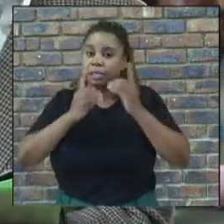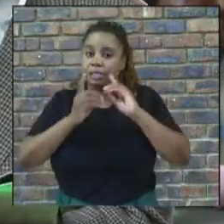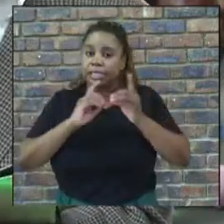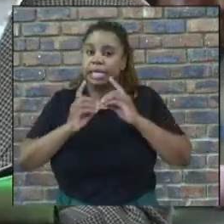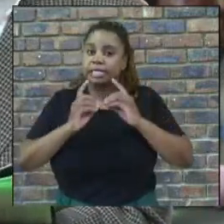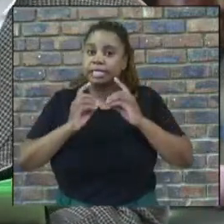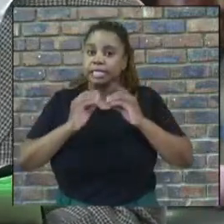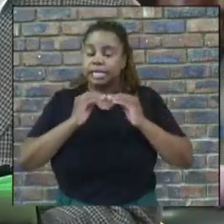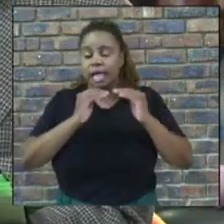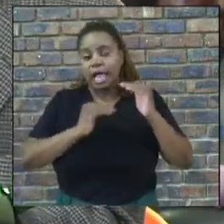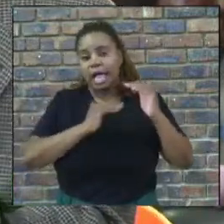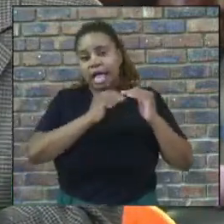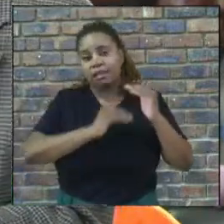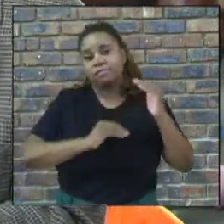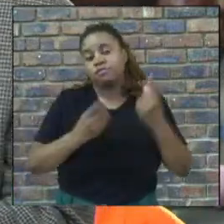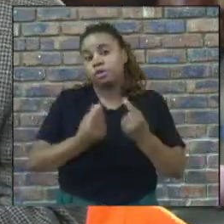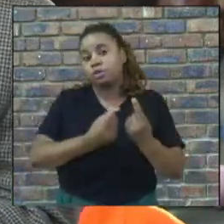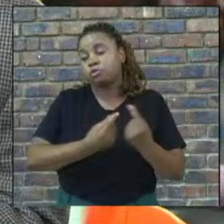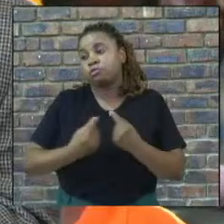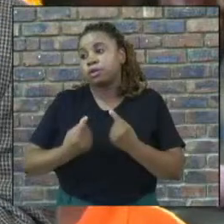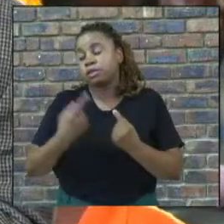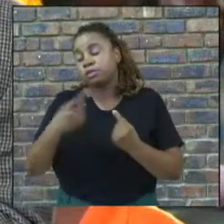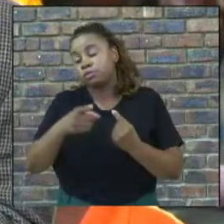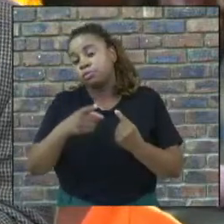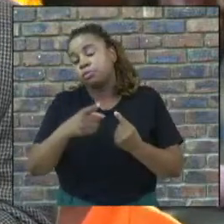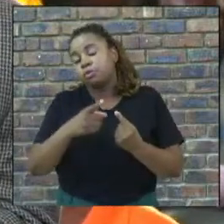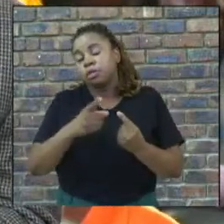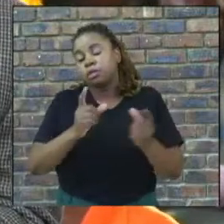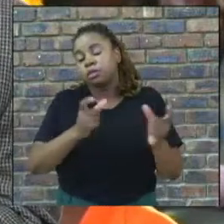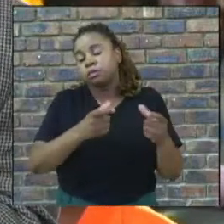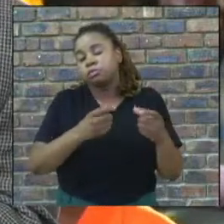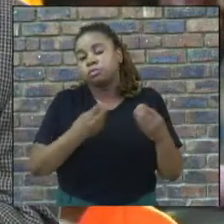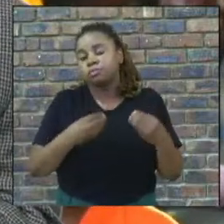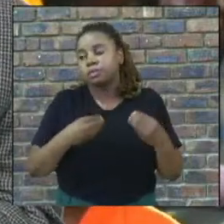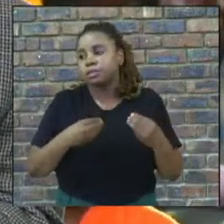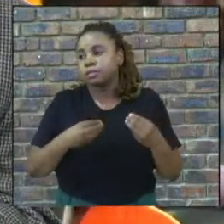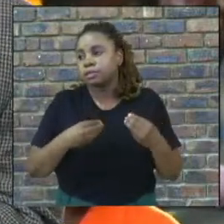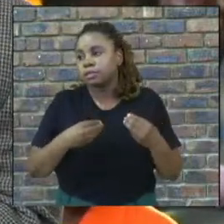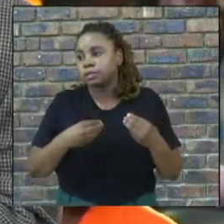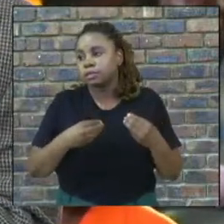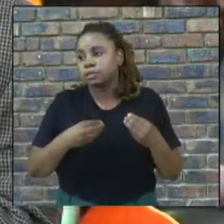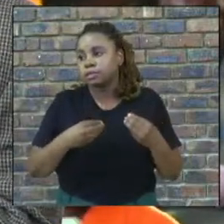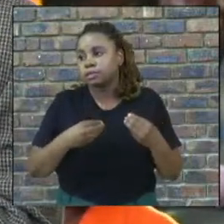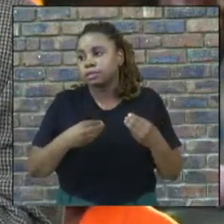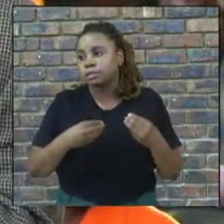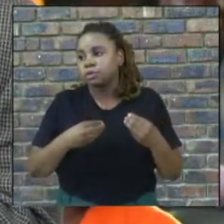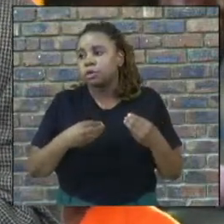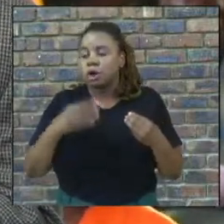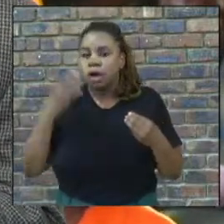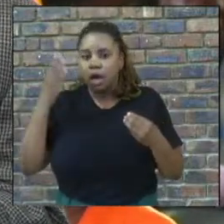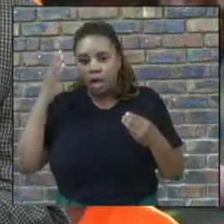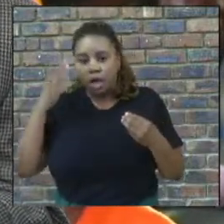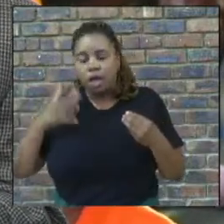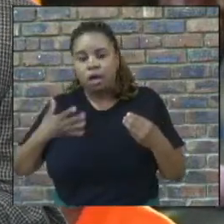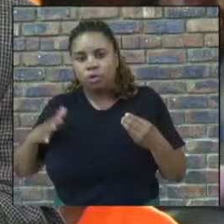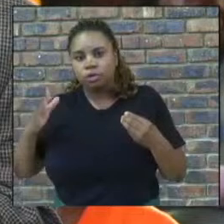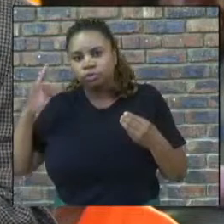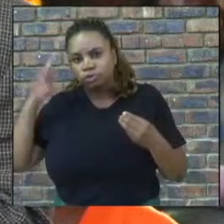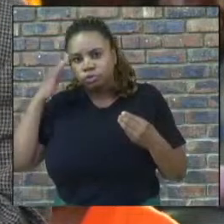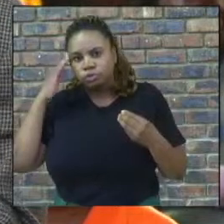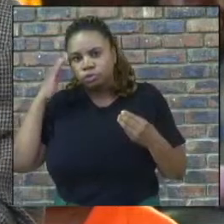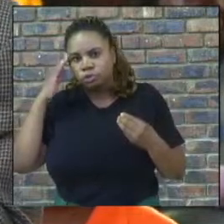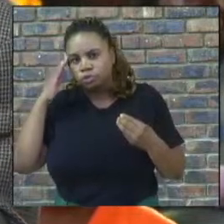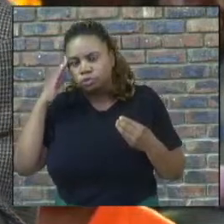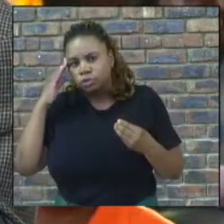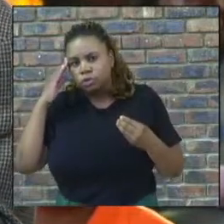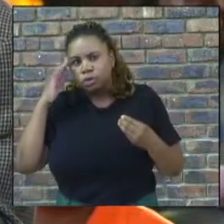kwama business. Se ke batlang ho sehlayisa in terms of taba tsa di insurance. O joina insurance